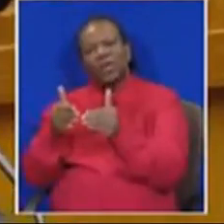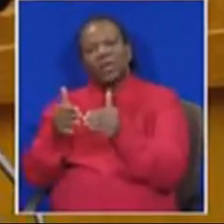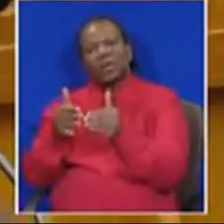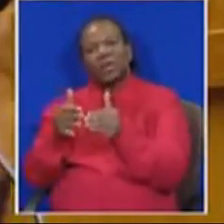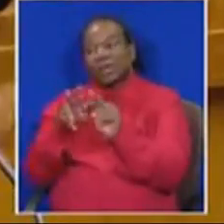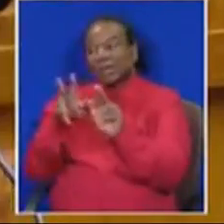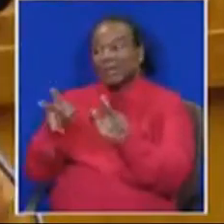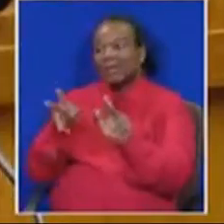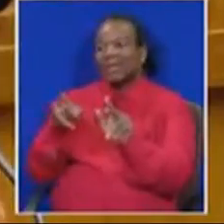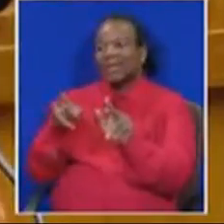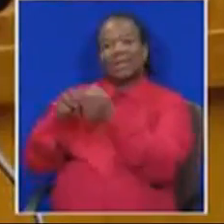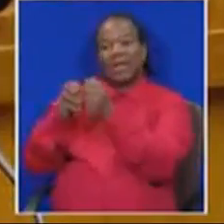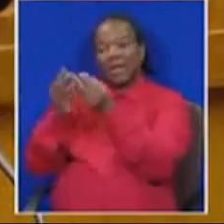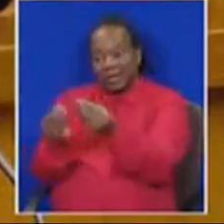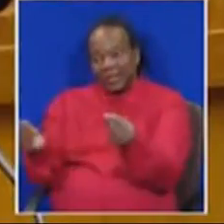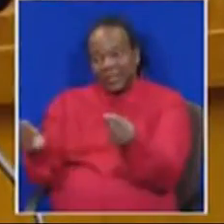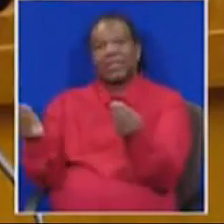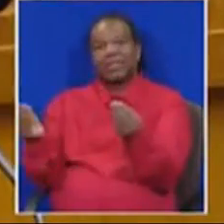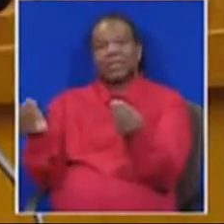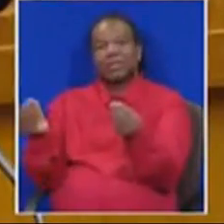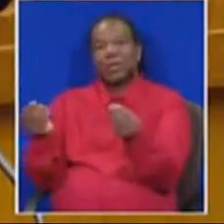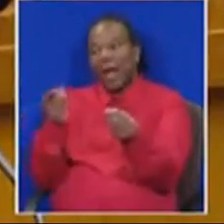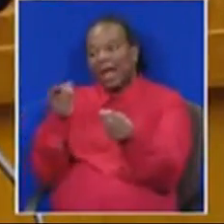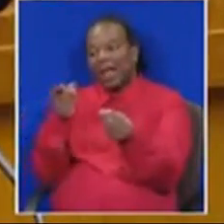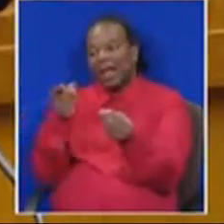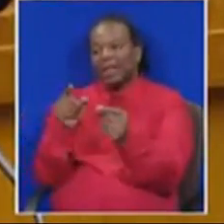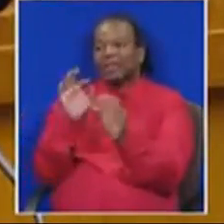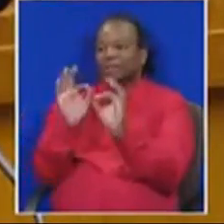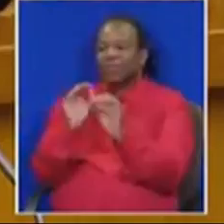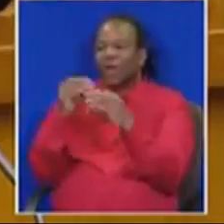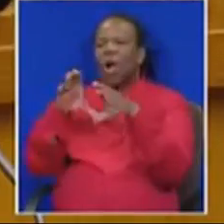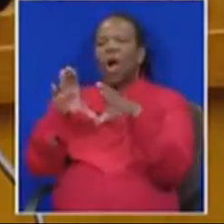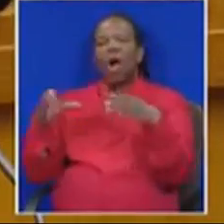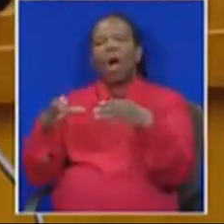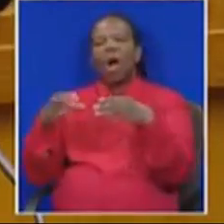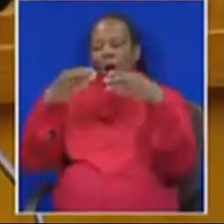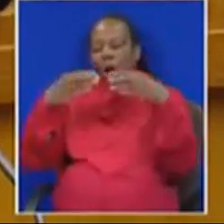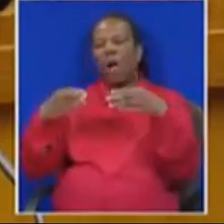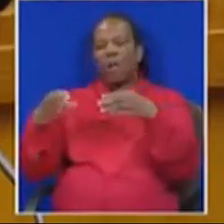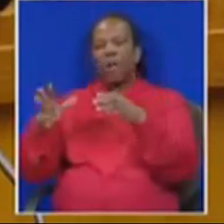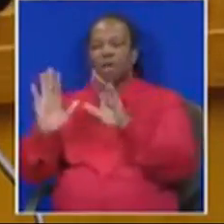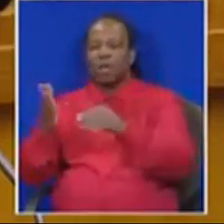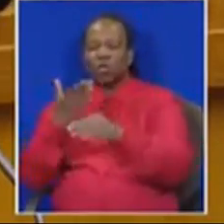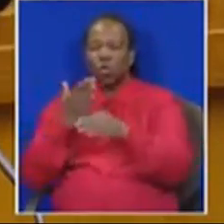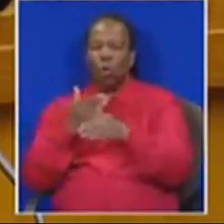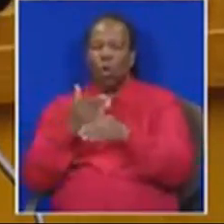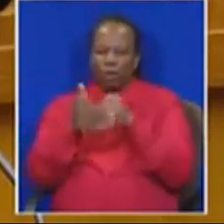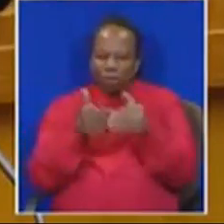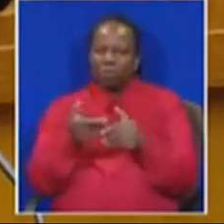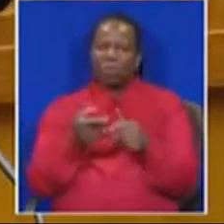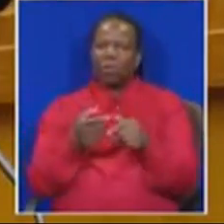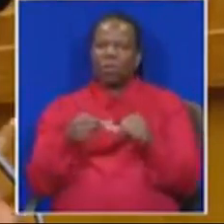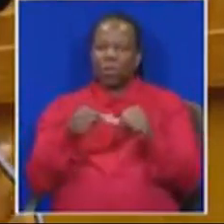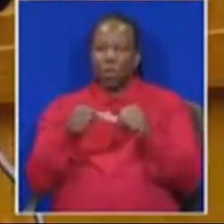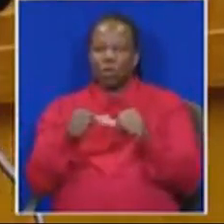challenges in specific companies, work will continue on the broad architecture